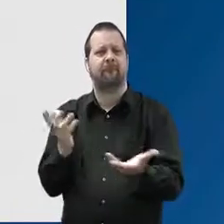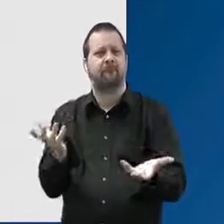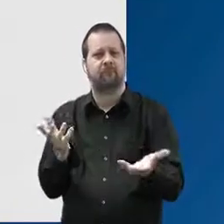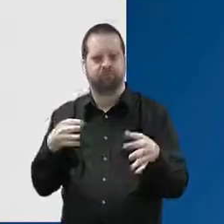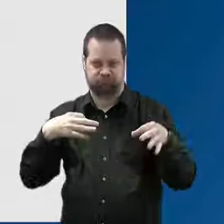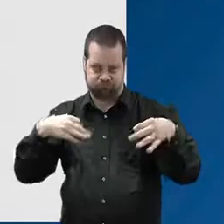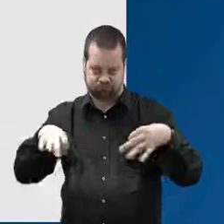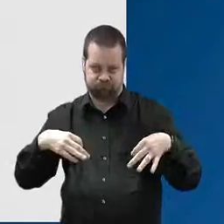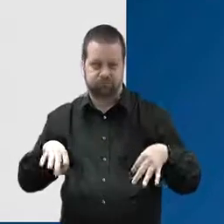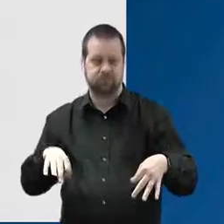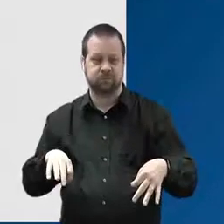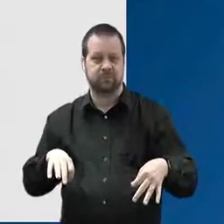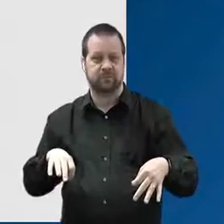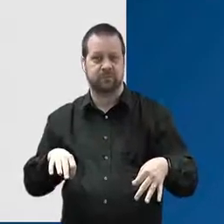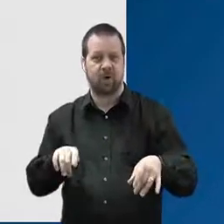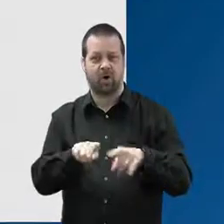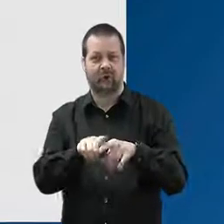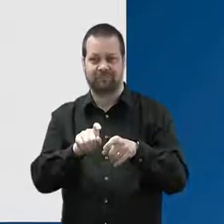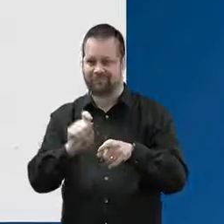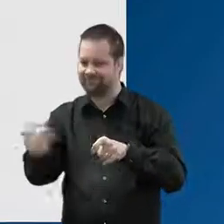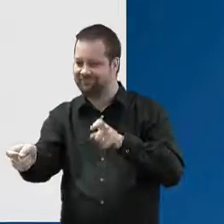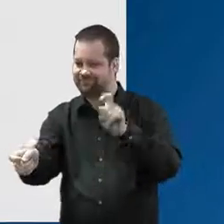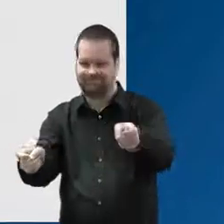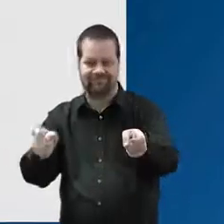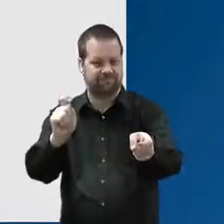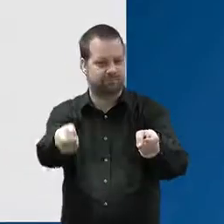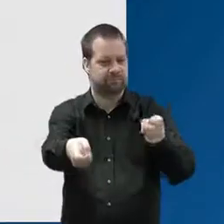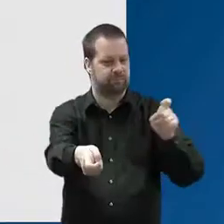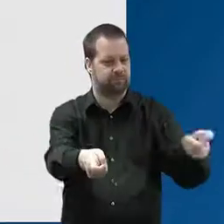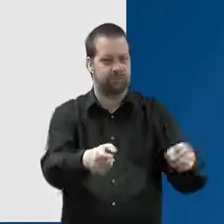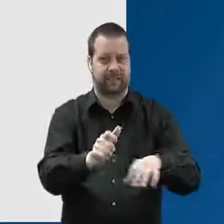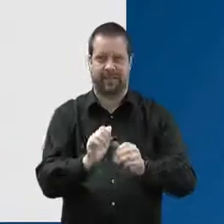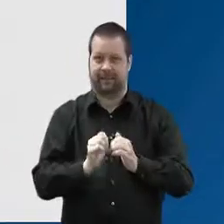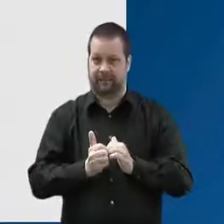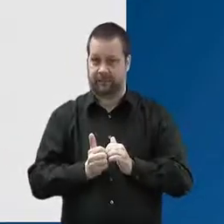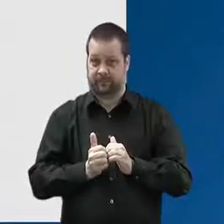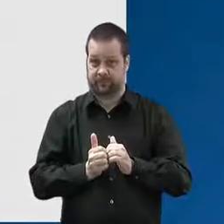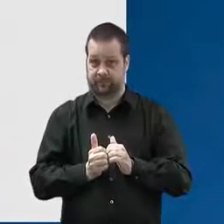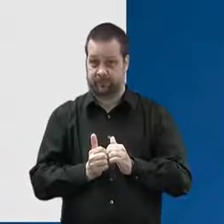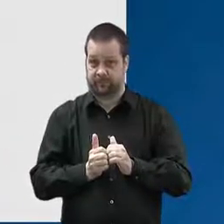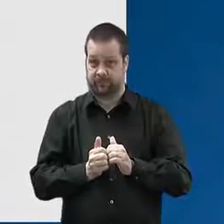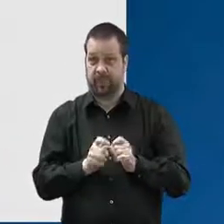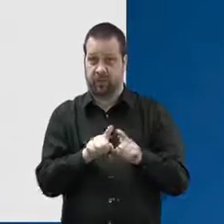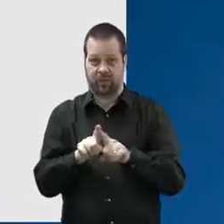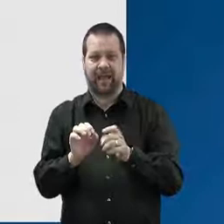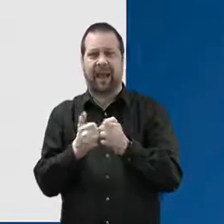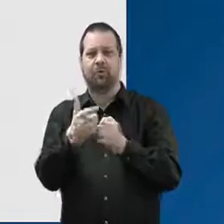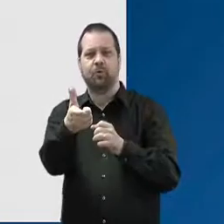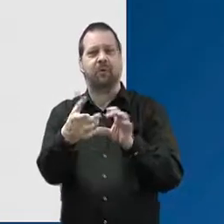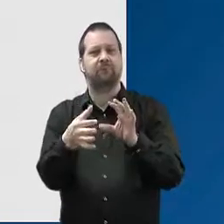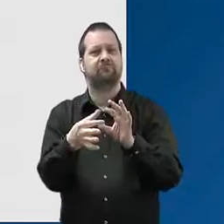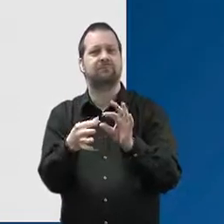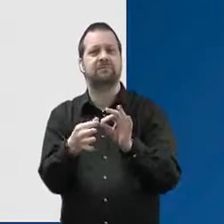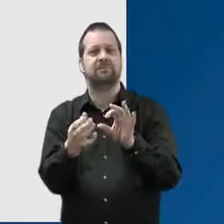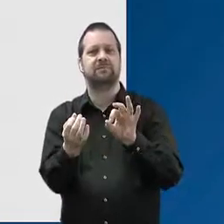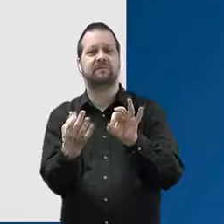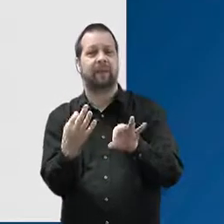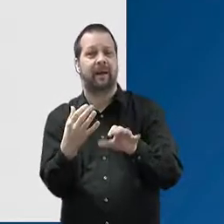gets dispersed. Lastly, we will outline the options you have to comment on these projects and their priority.